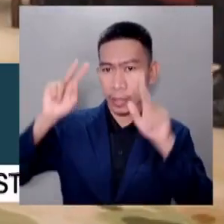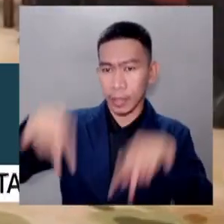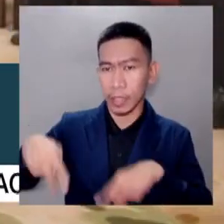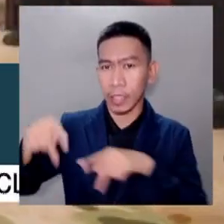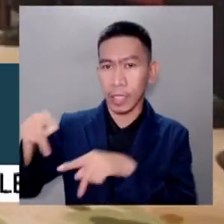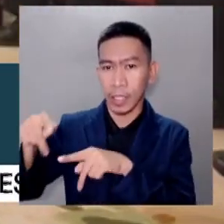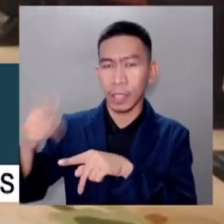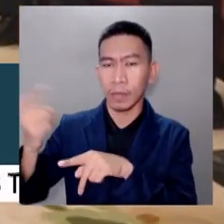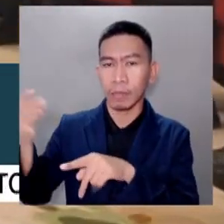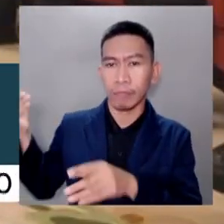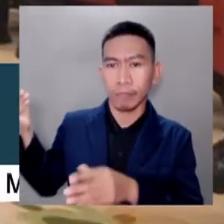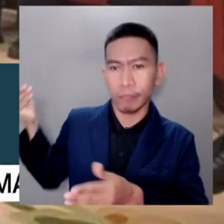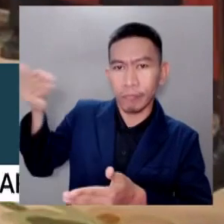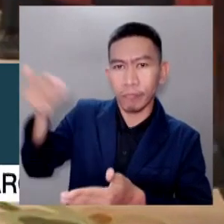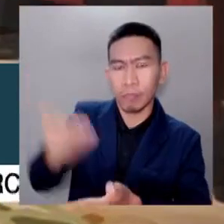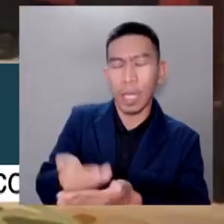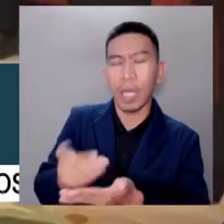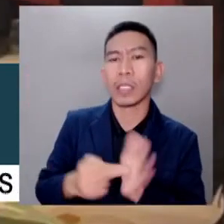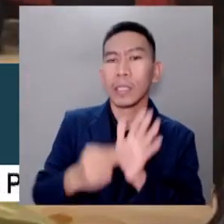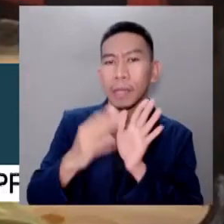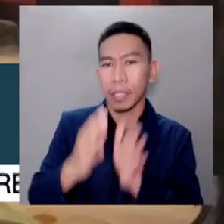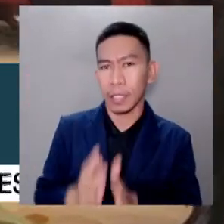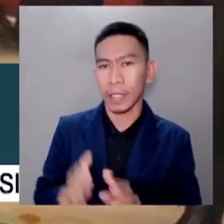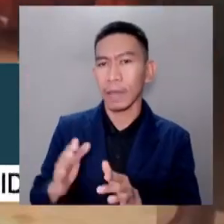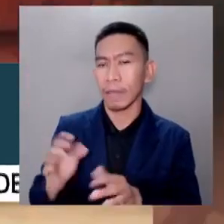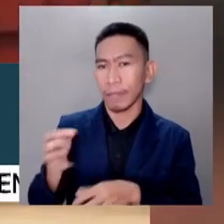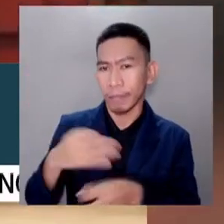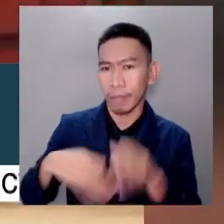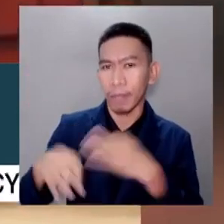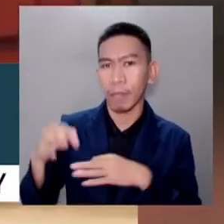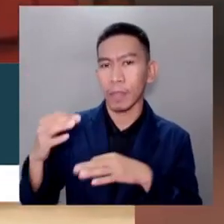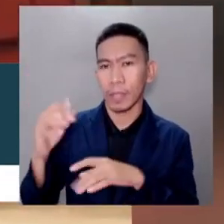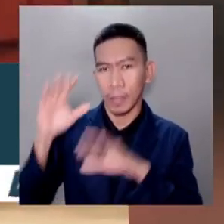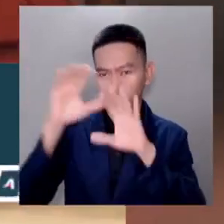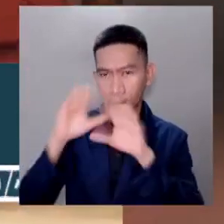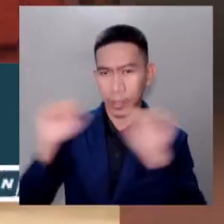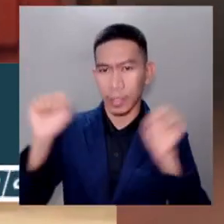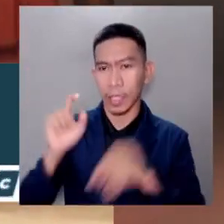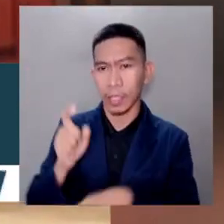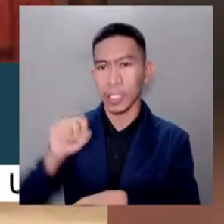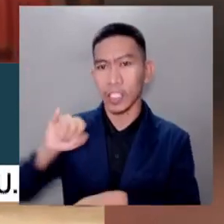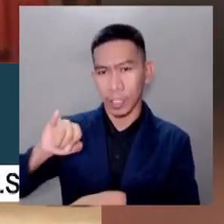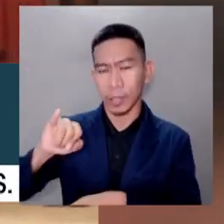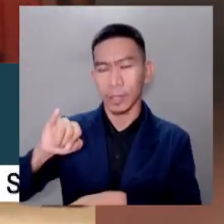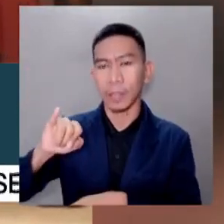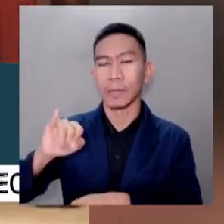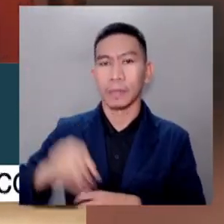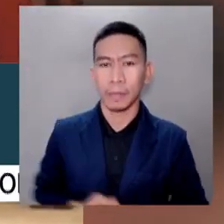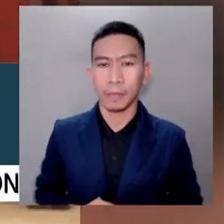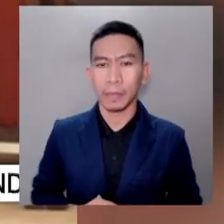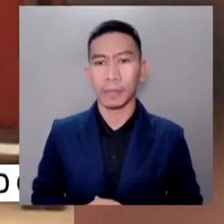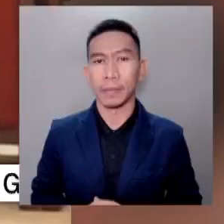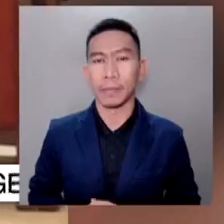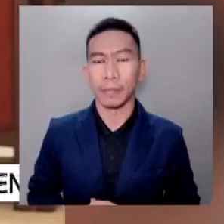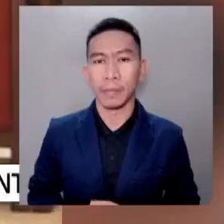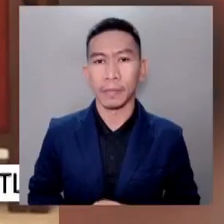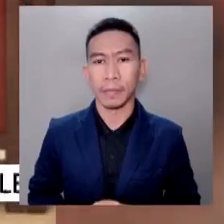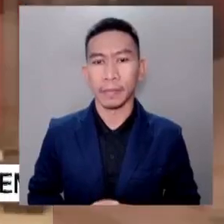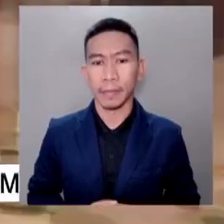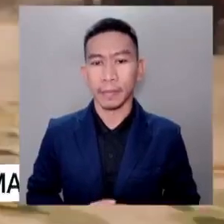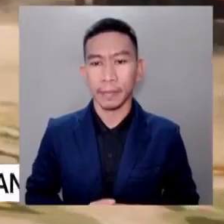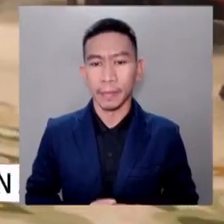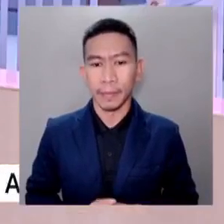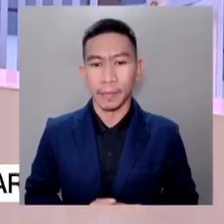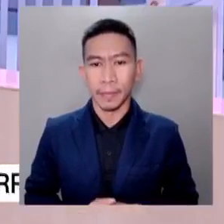will attend on behalf of Chinese President Xi Jinping. Joyce Balancho, ABS-CBN News.